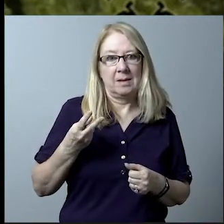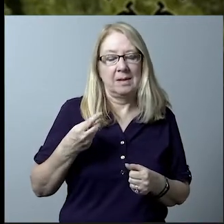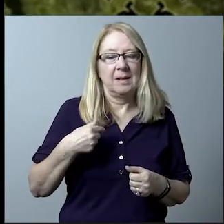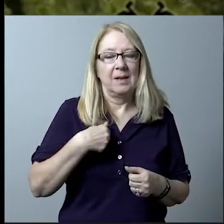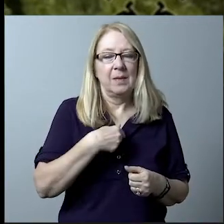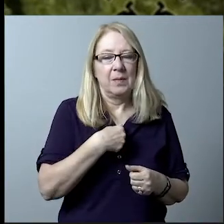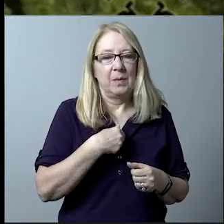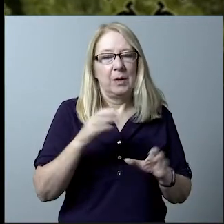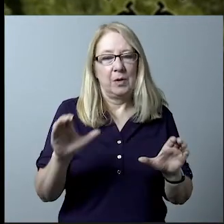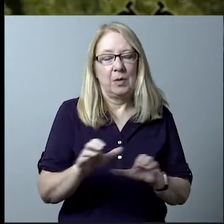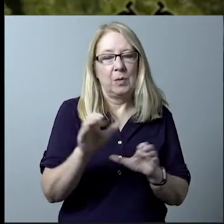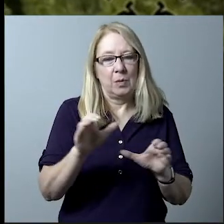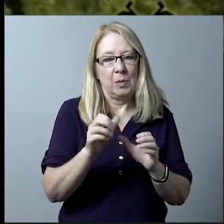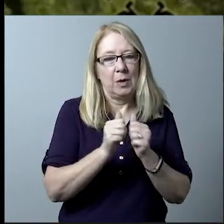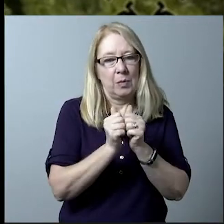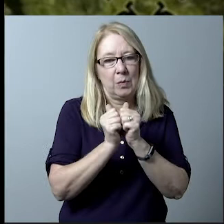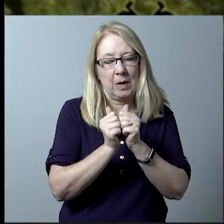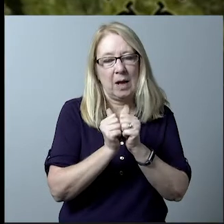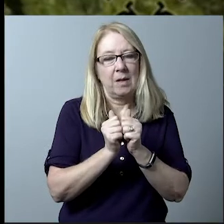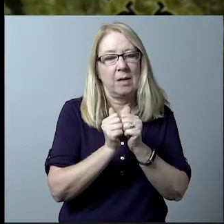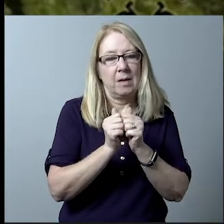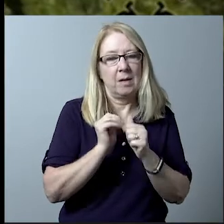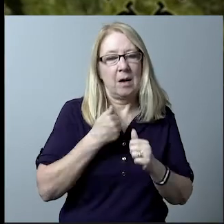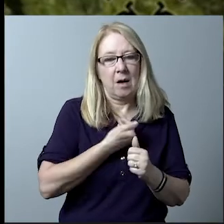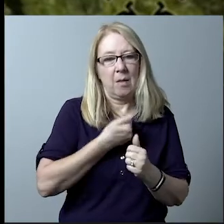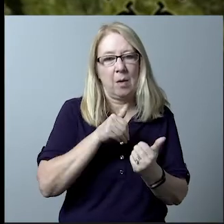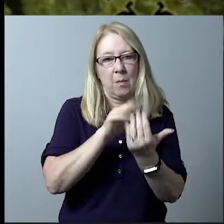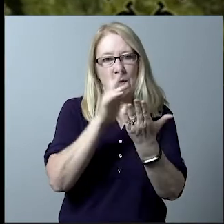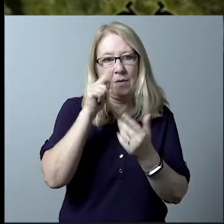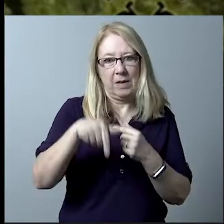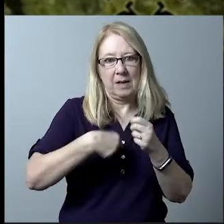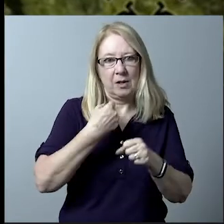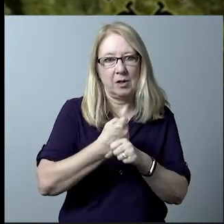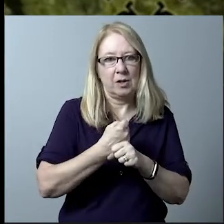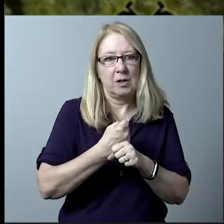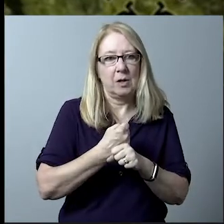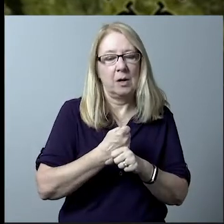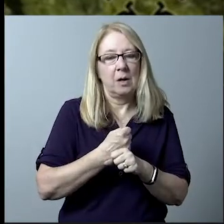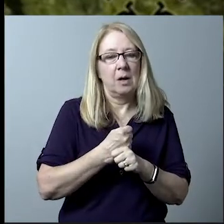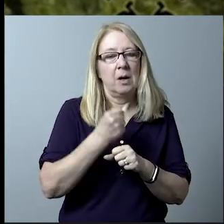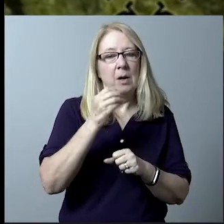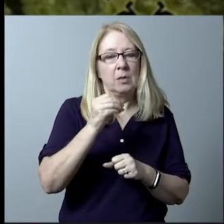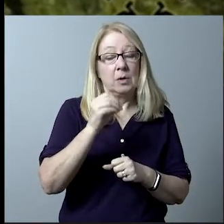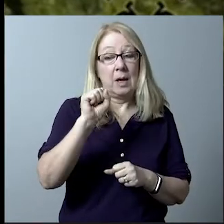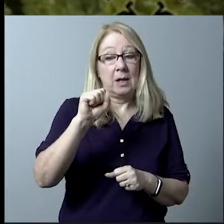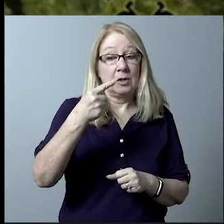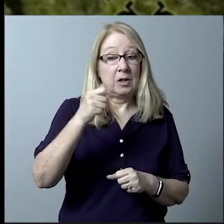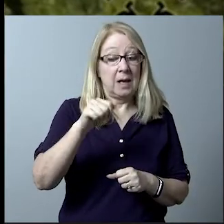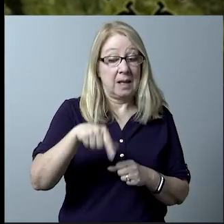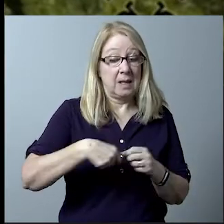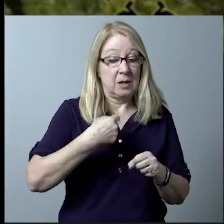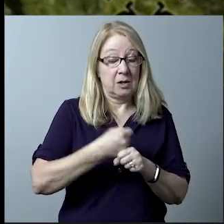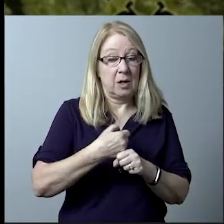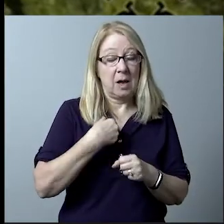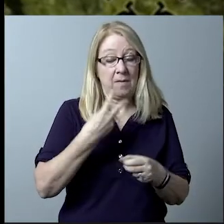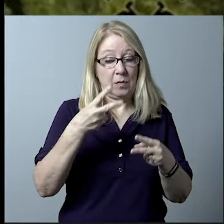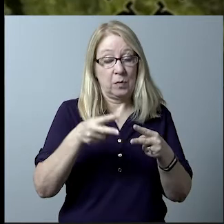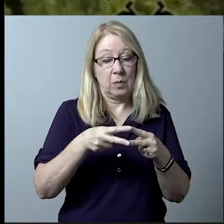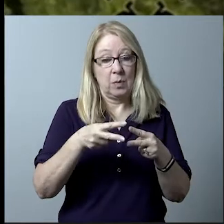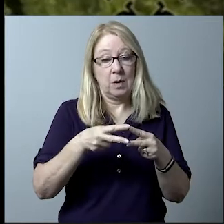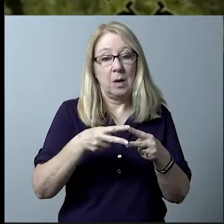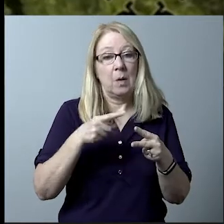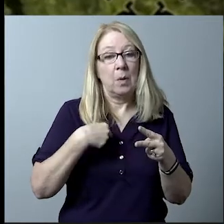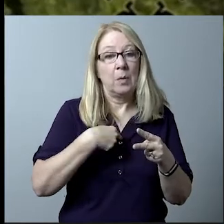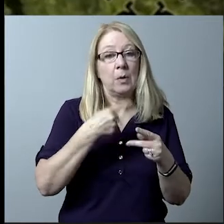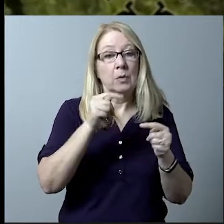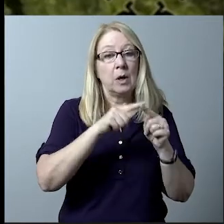from the both of us that we're taking on through our approach to this year. And so SGA this year has taken